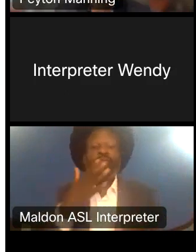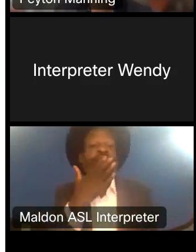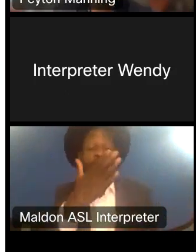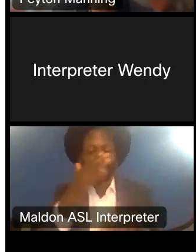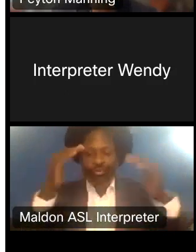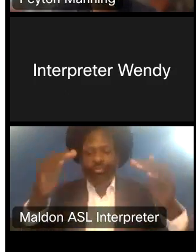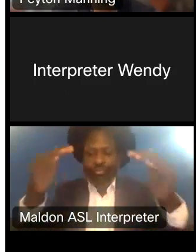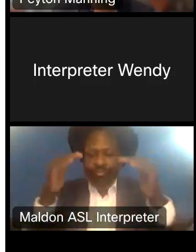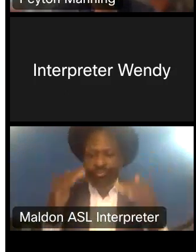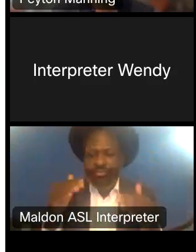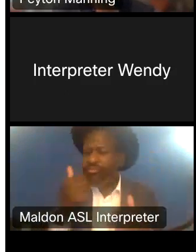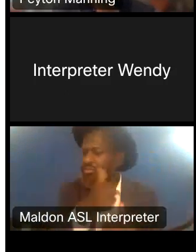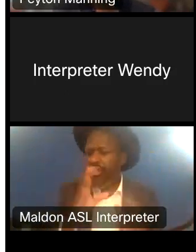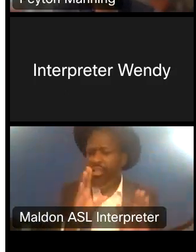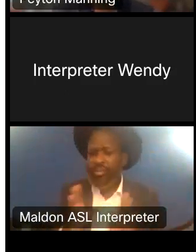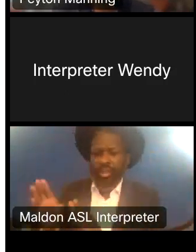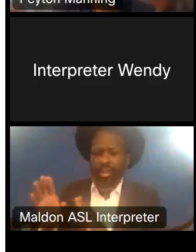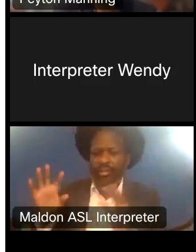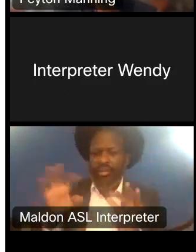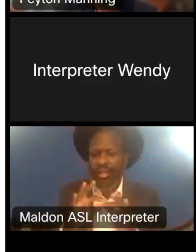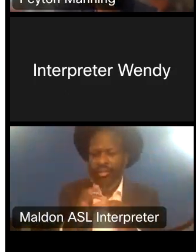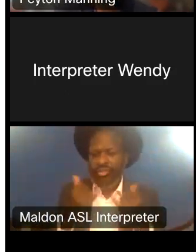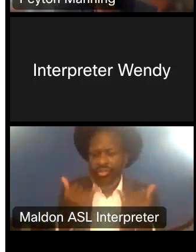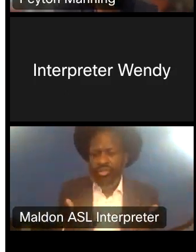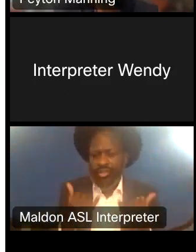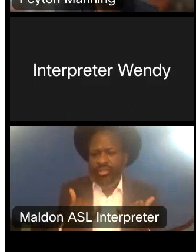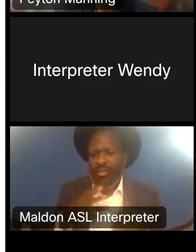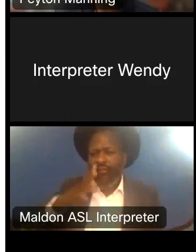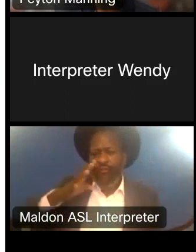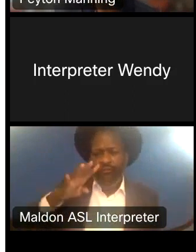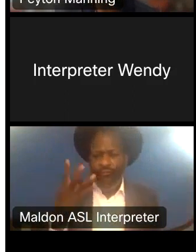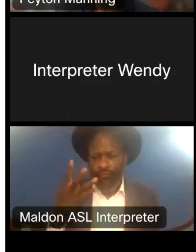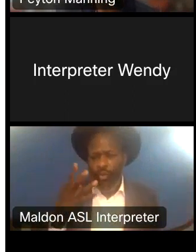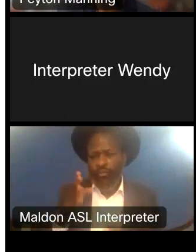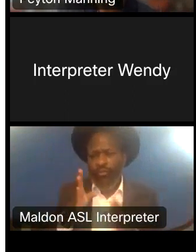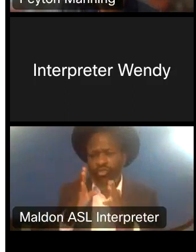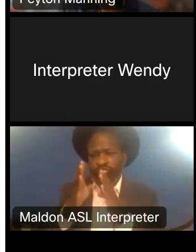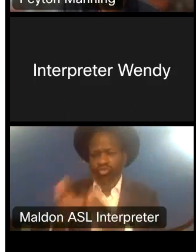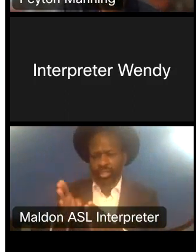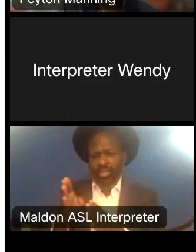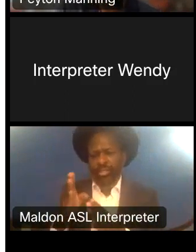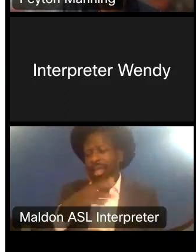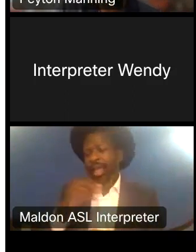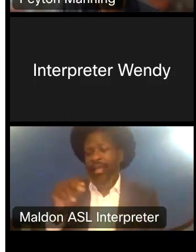plans to connect the trail facilities to the existing 4th Street protected bike lanes in Union Market?